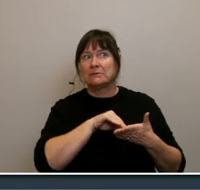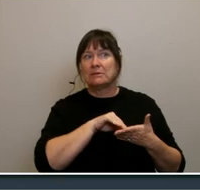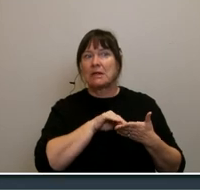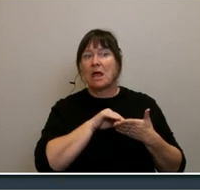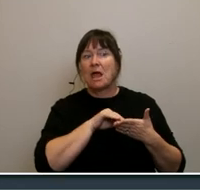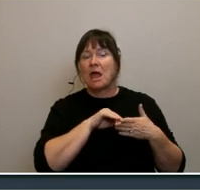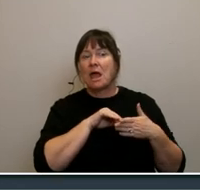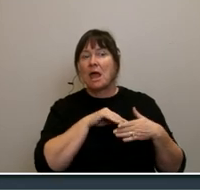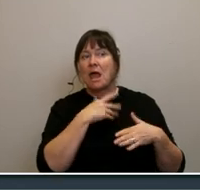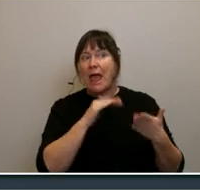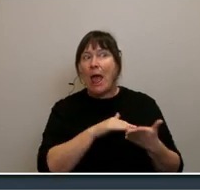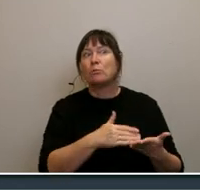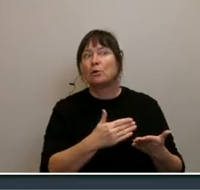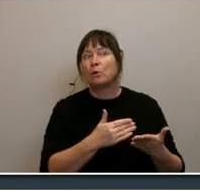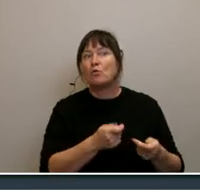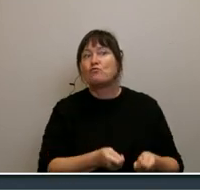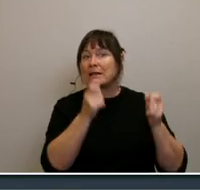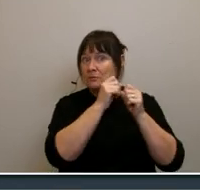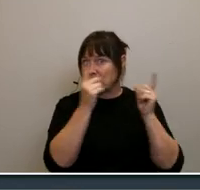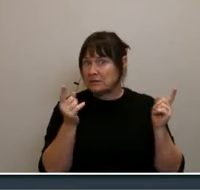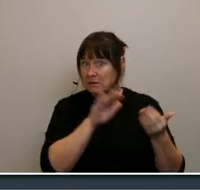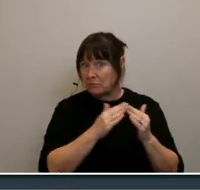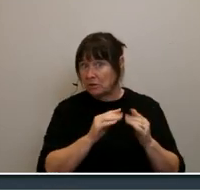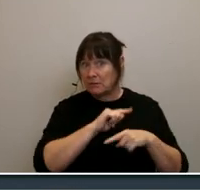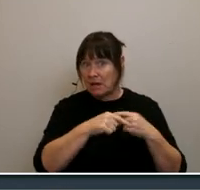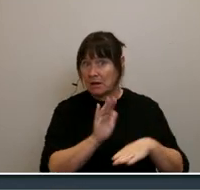know, create awareness in the community.